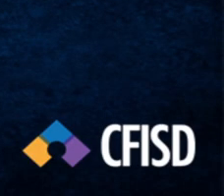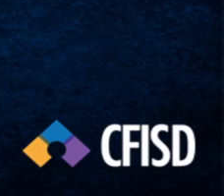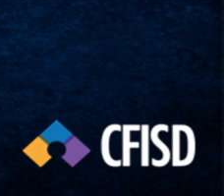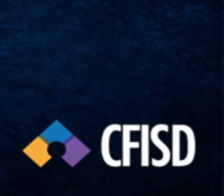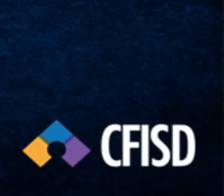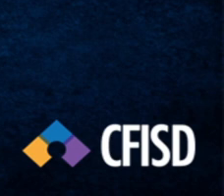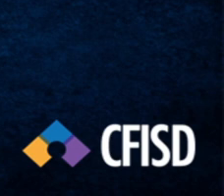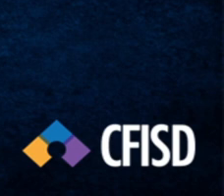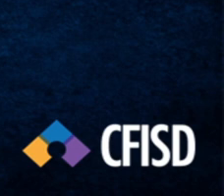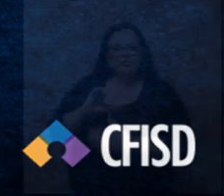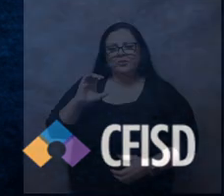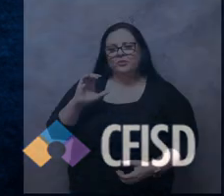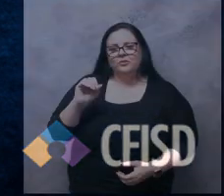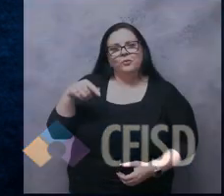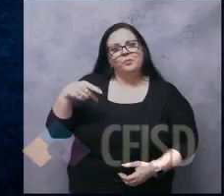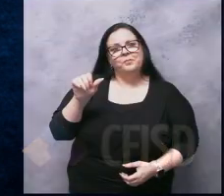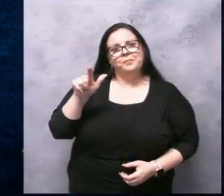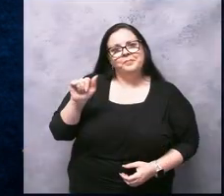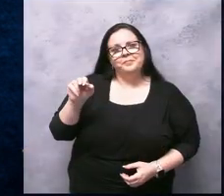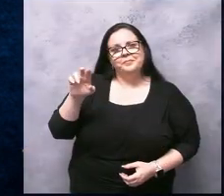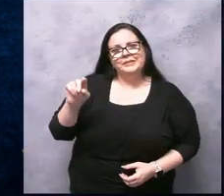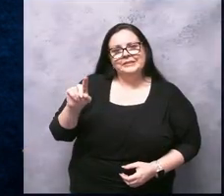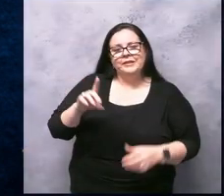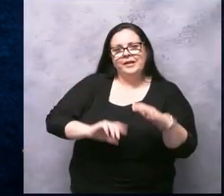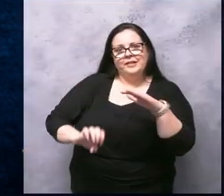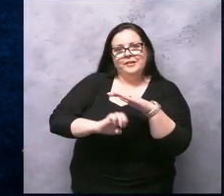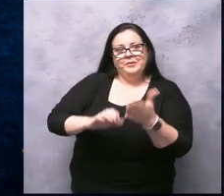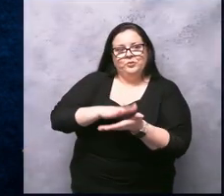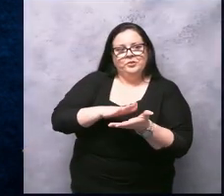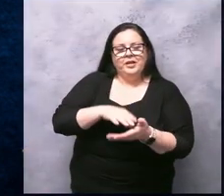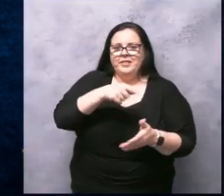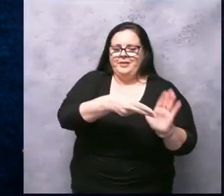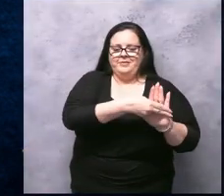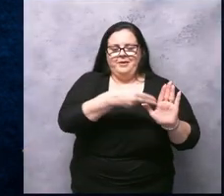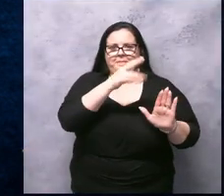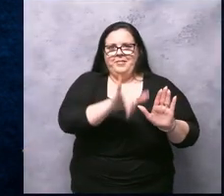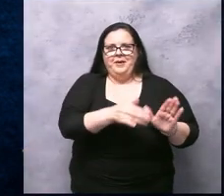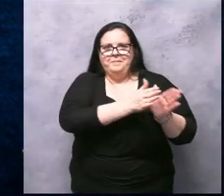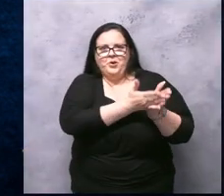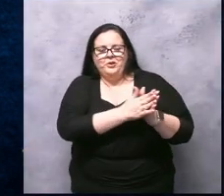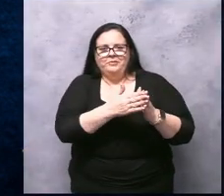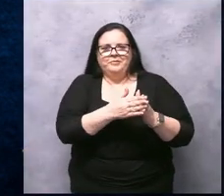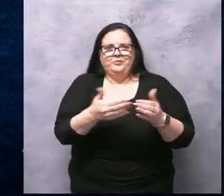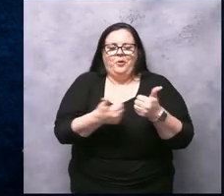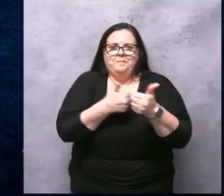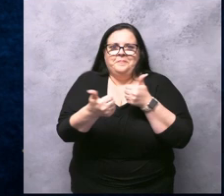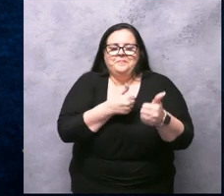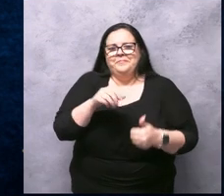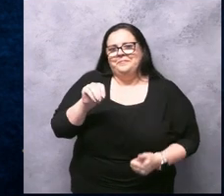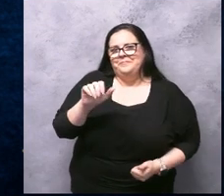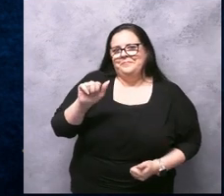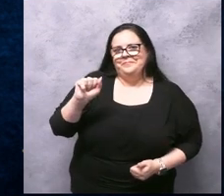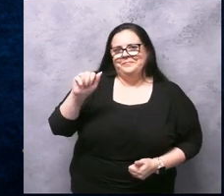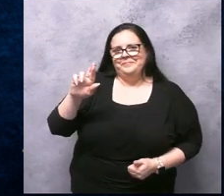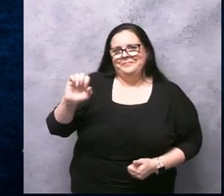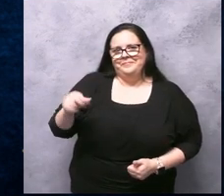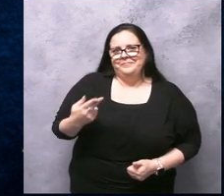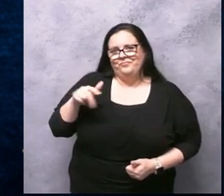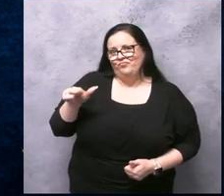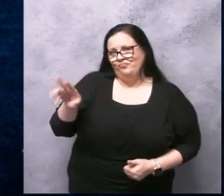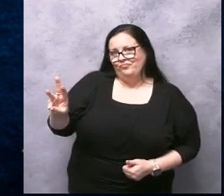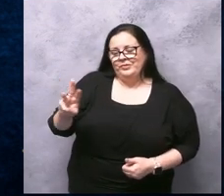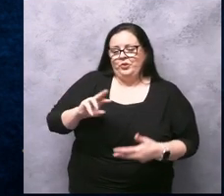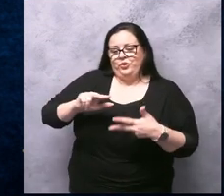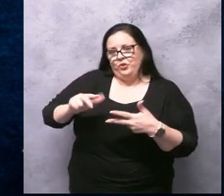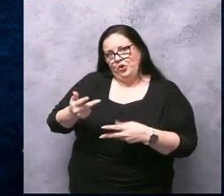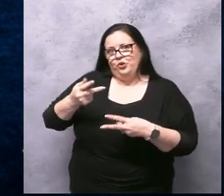Congratulations to Copeland Elementary School for winning the district Name That Book competition held March 26 at the Berry Center. Third,